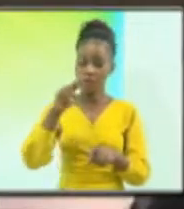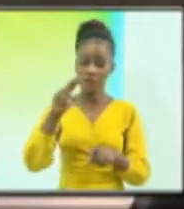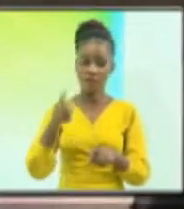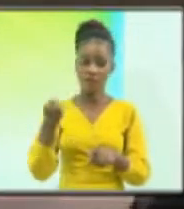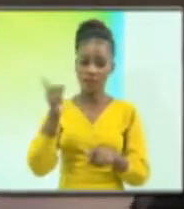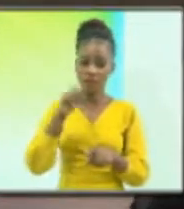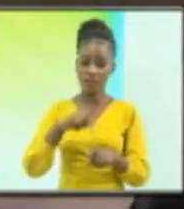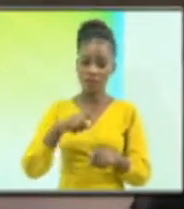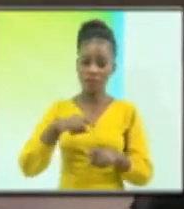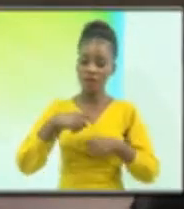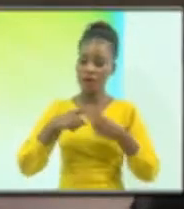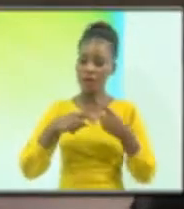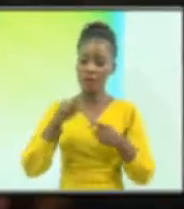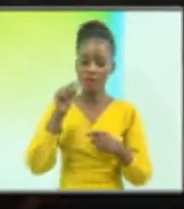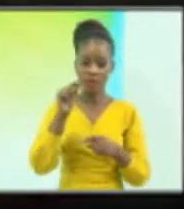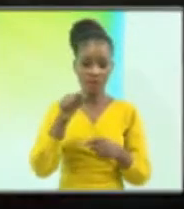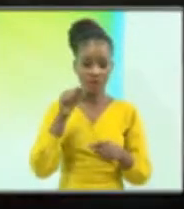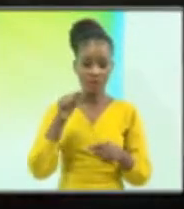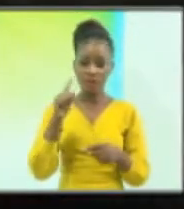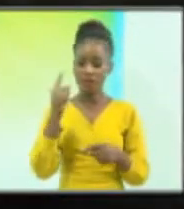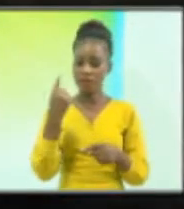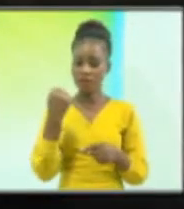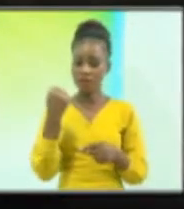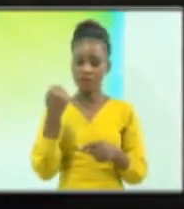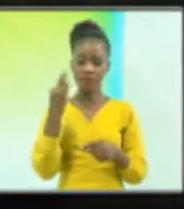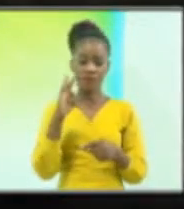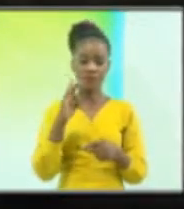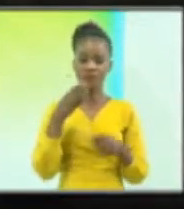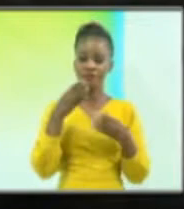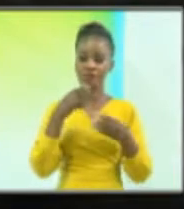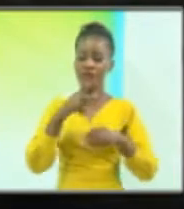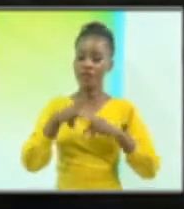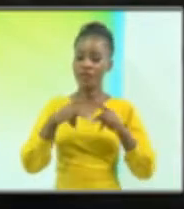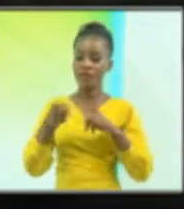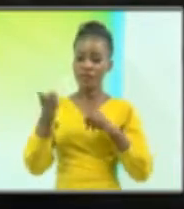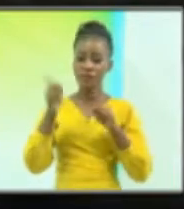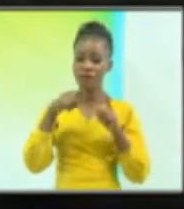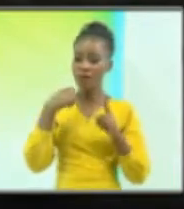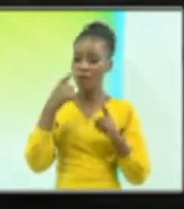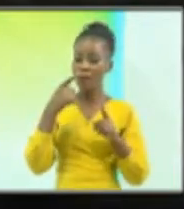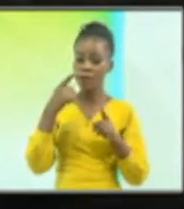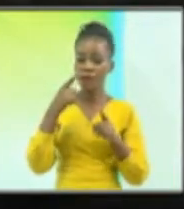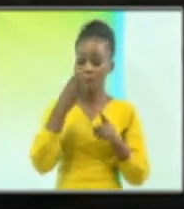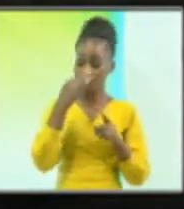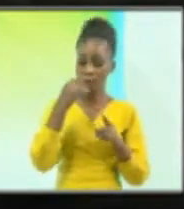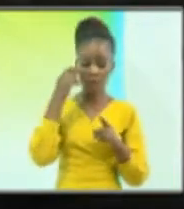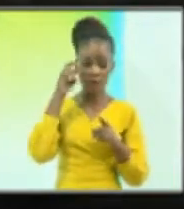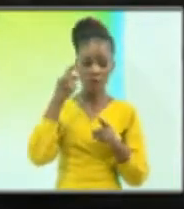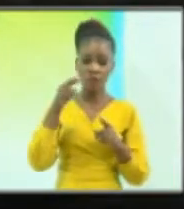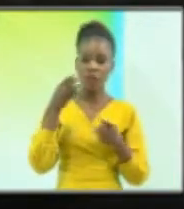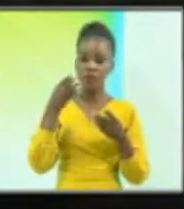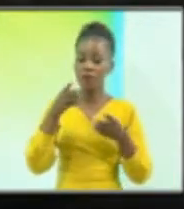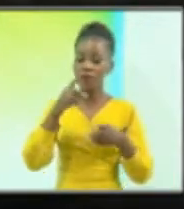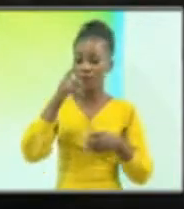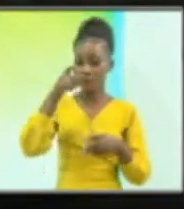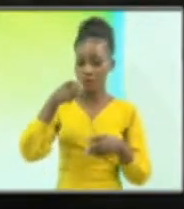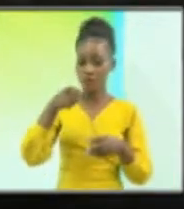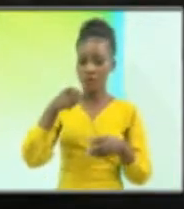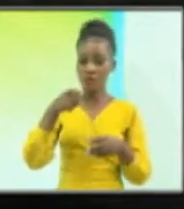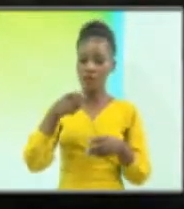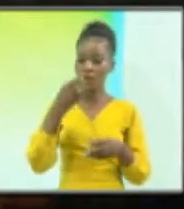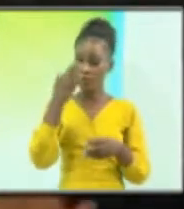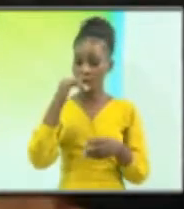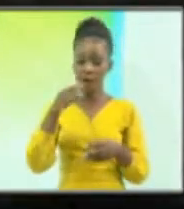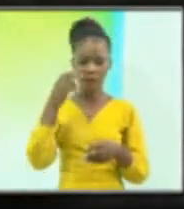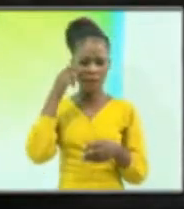on appointment. These are people without appointments. These are people who come, they want to see somebody, they want to see an OB, they want to see